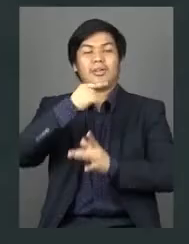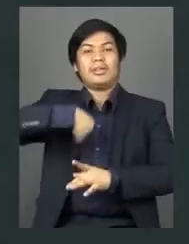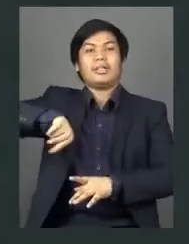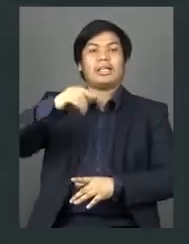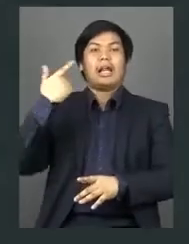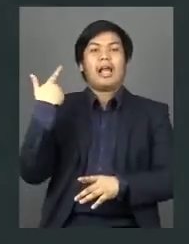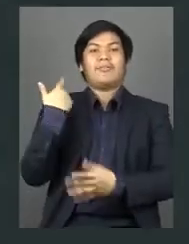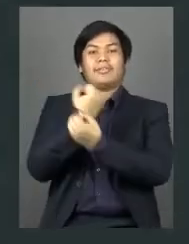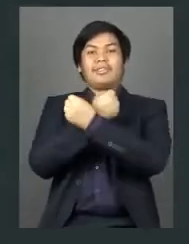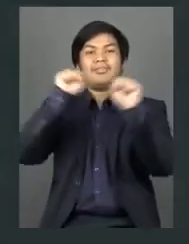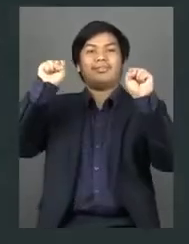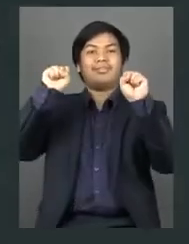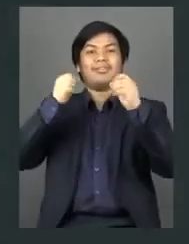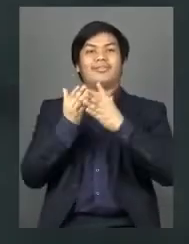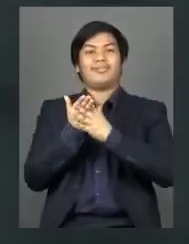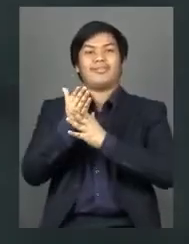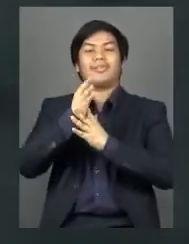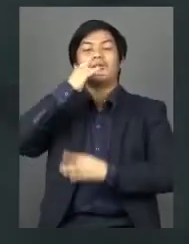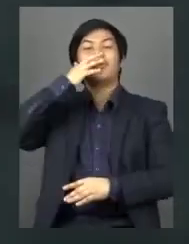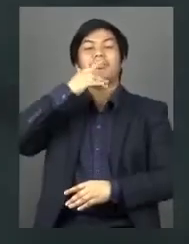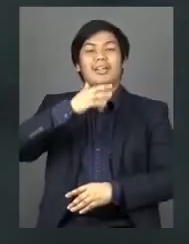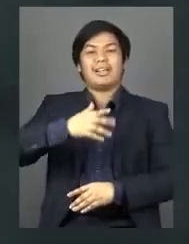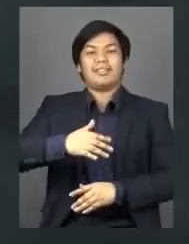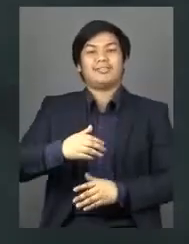have redemption through his blood.